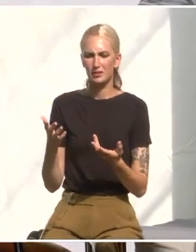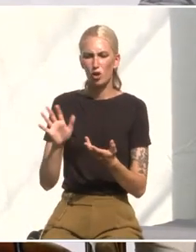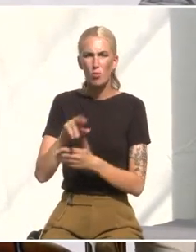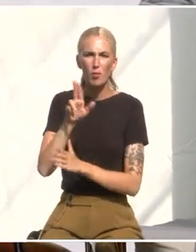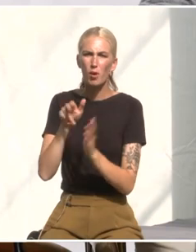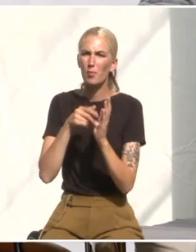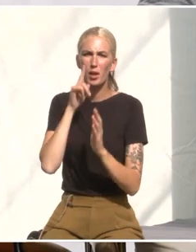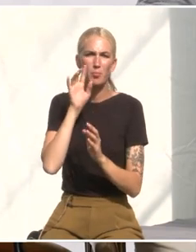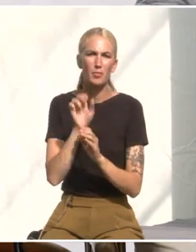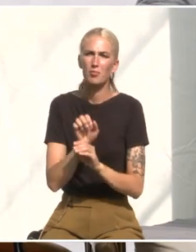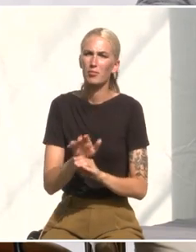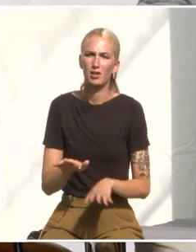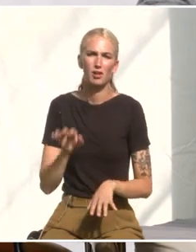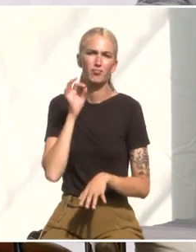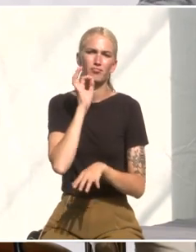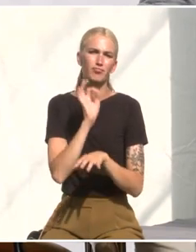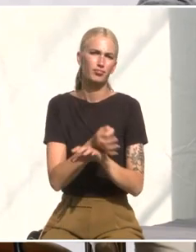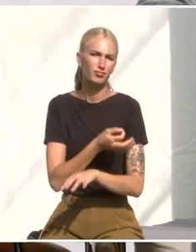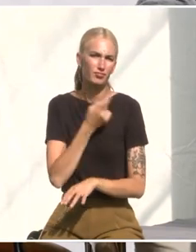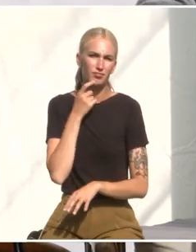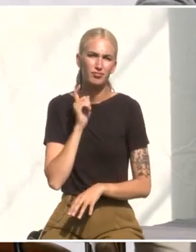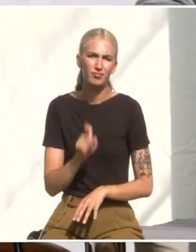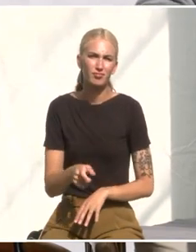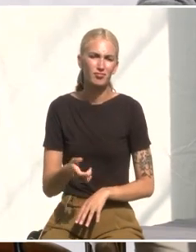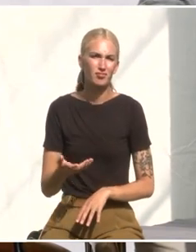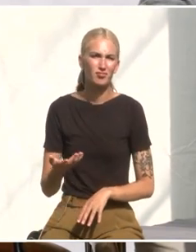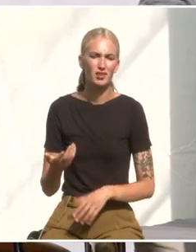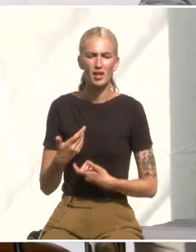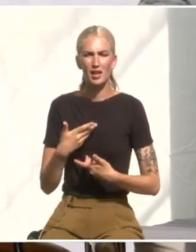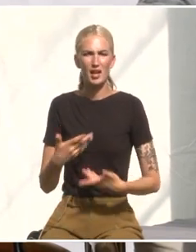problems, bad at knowing